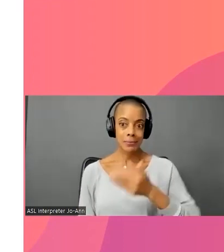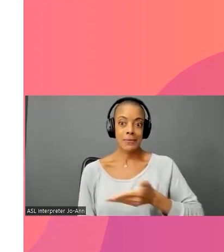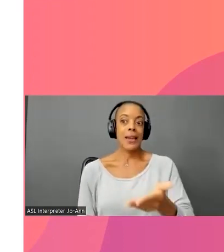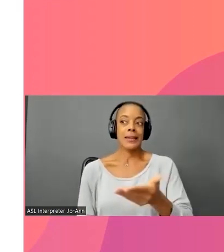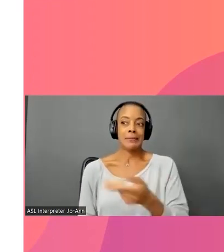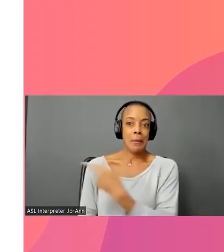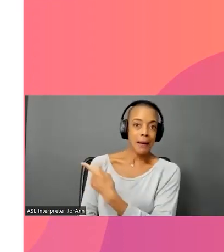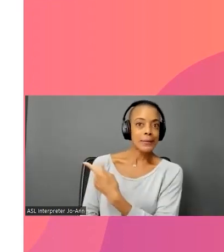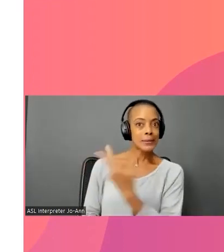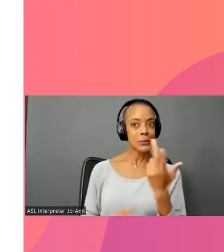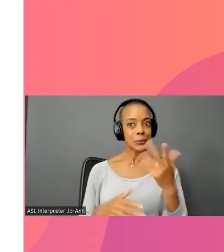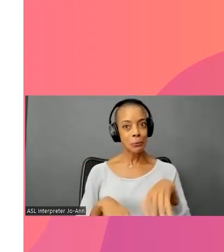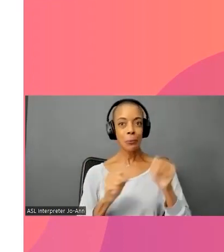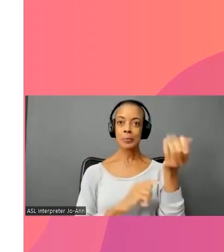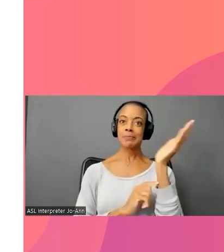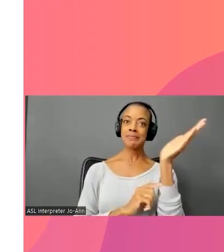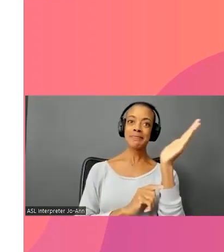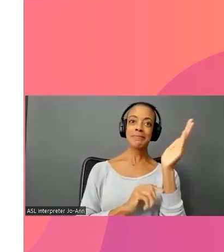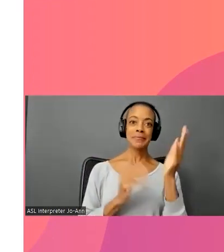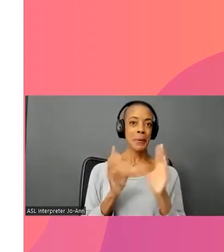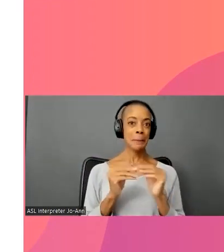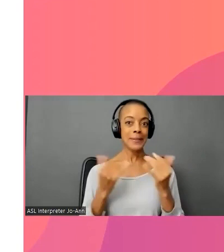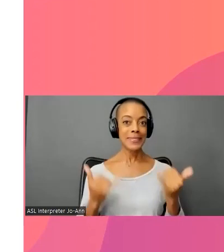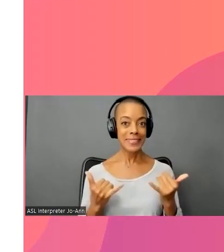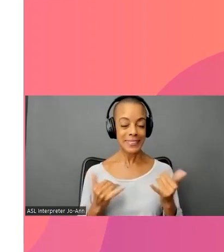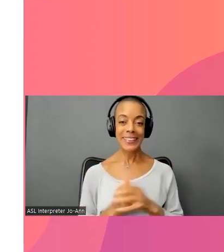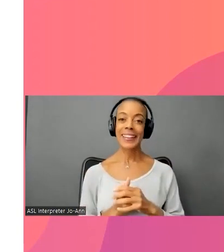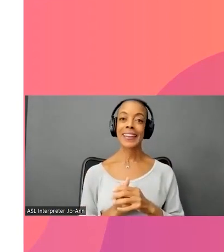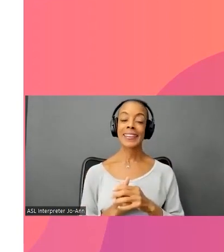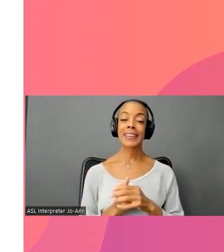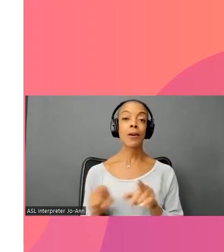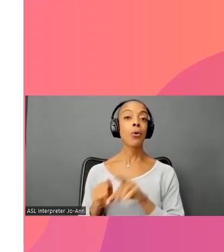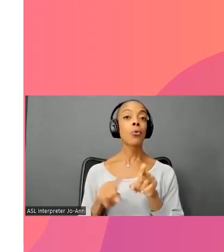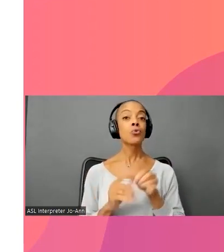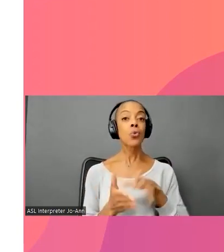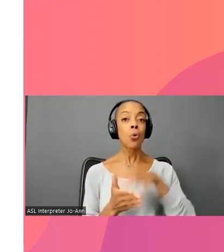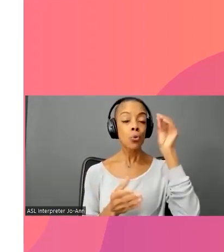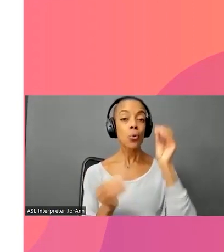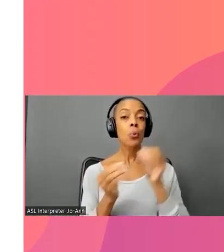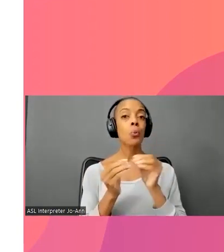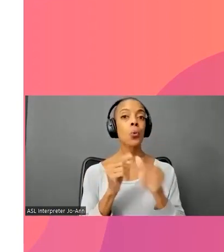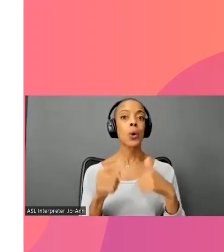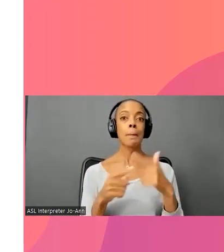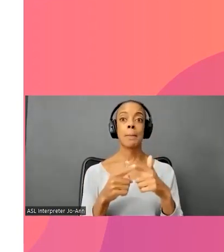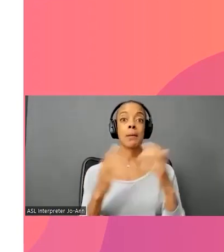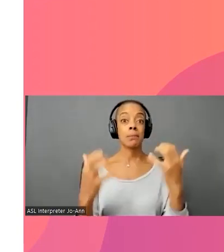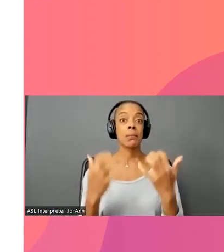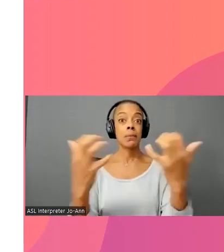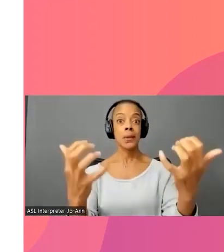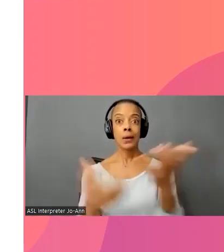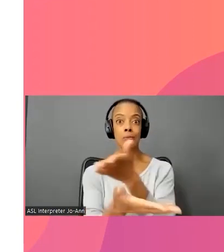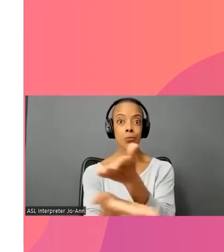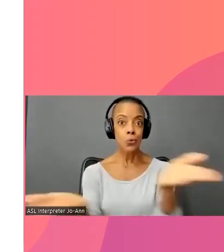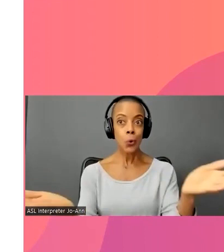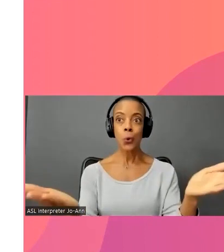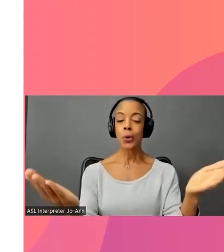us to do this webinar today and to also learn more about what everyone in the audience has to say